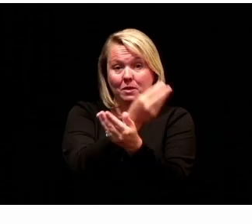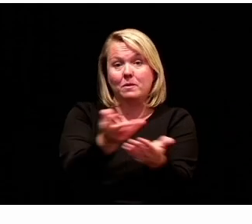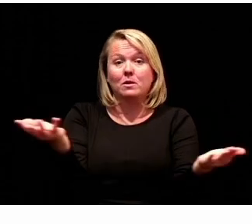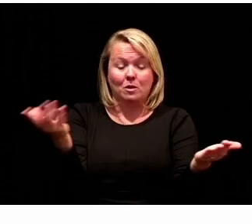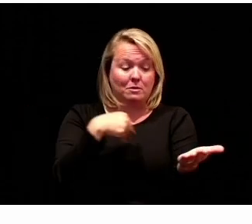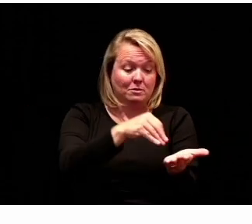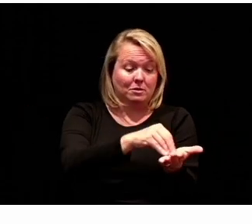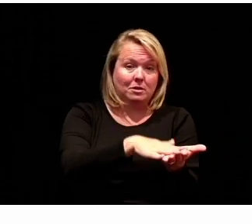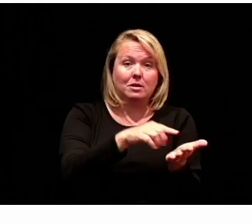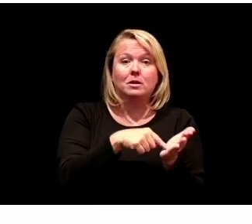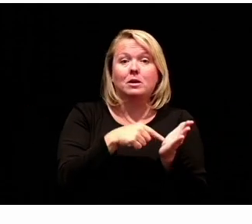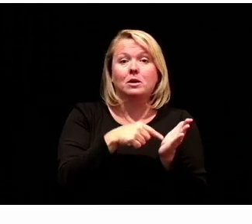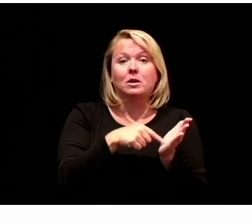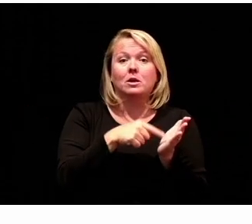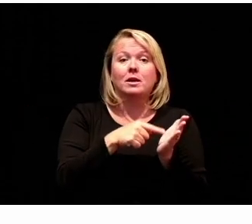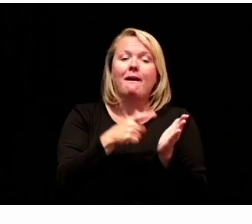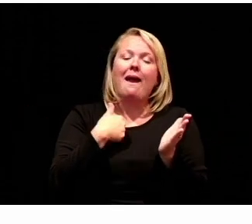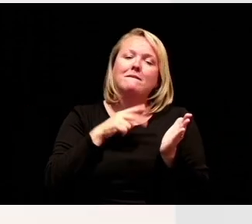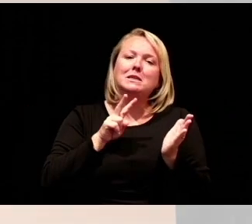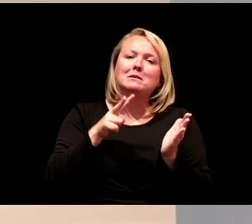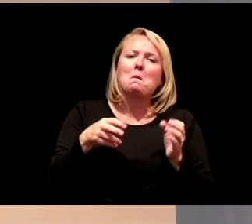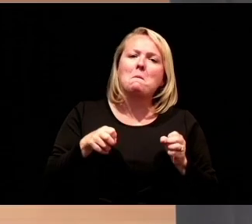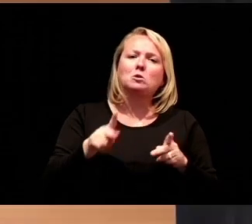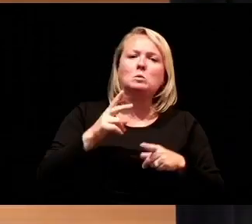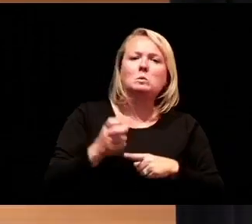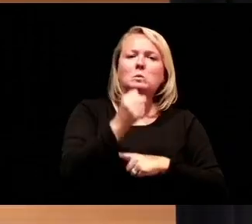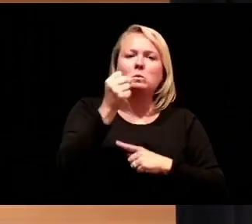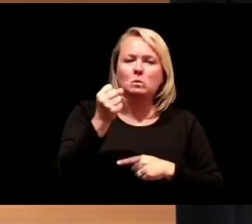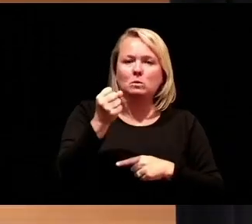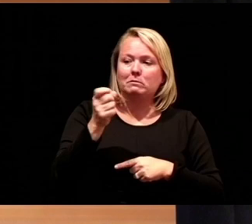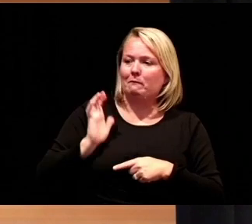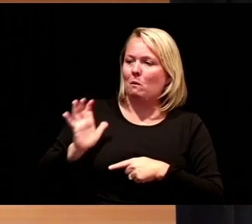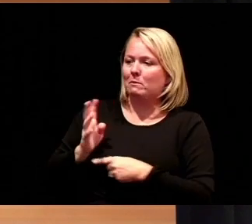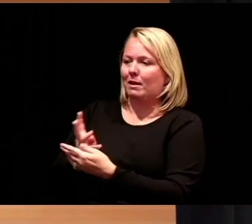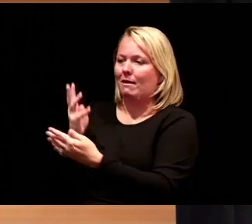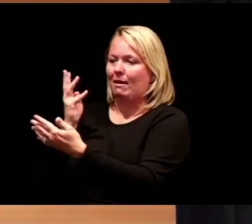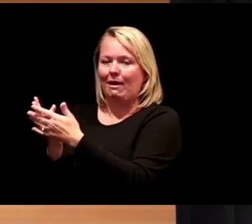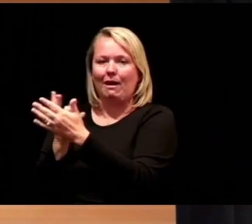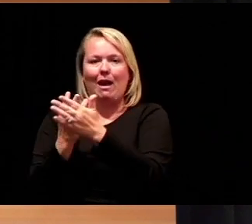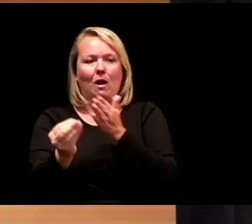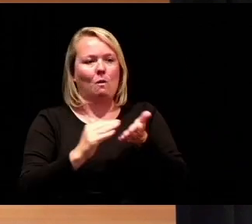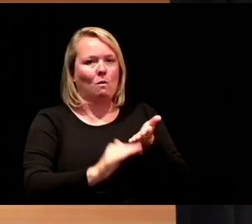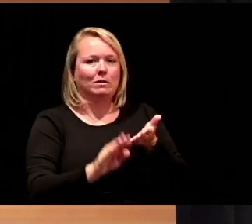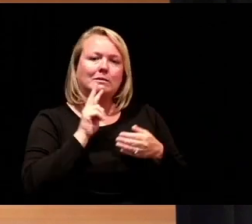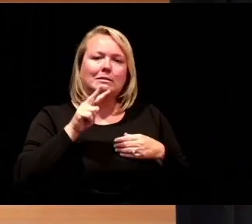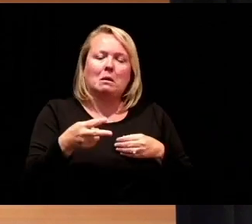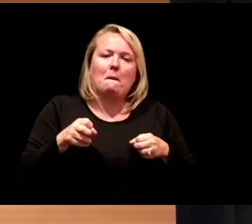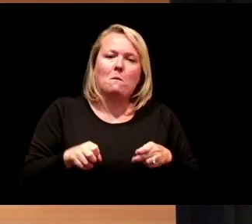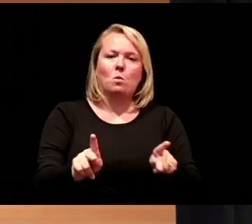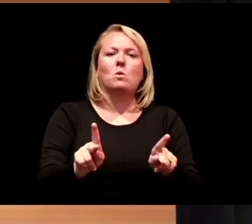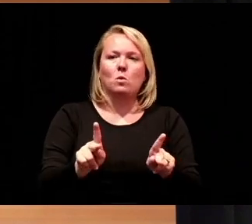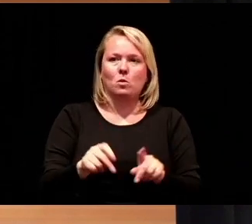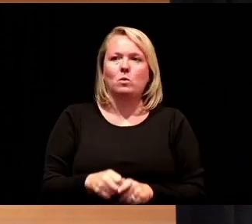people with criminal history are subject to these struggles of finding home, it disproportionately impacts people